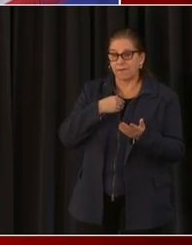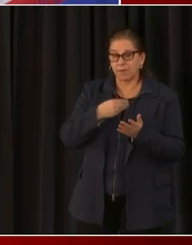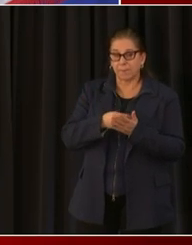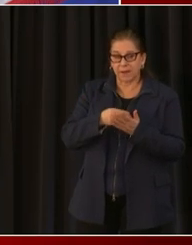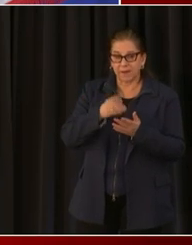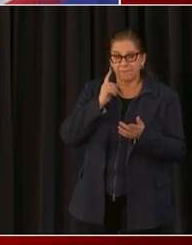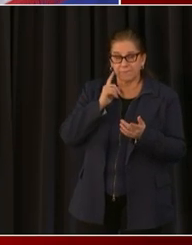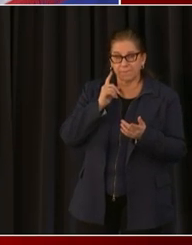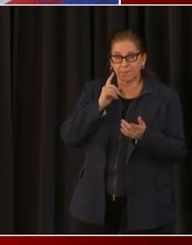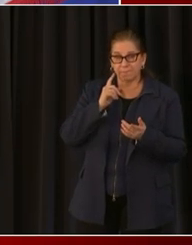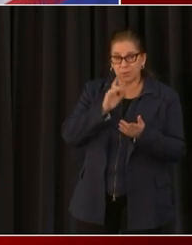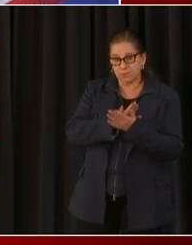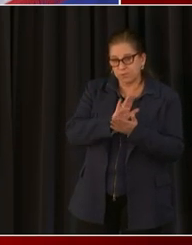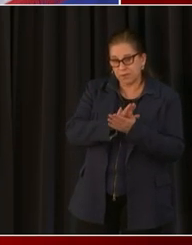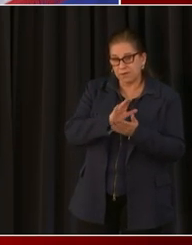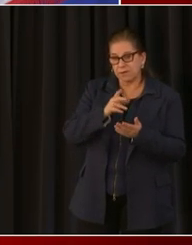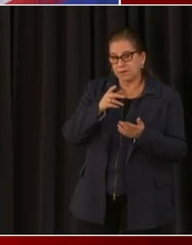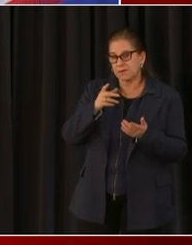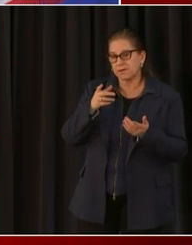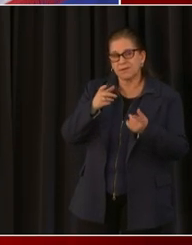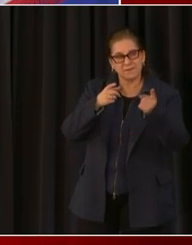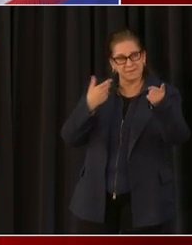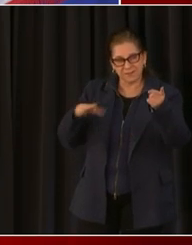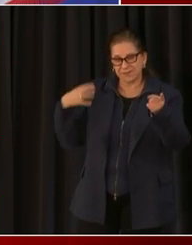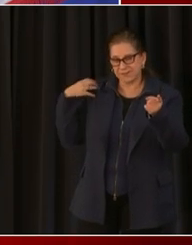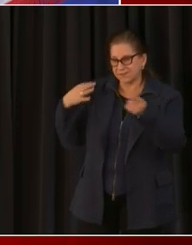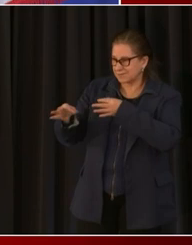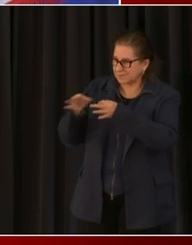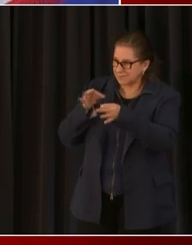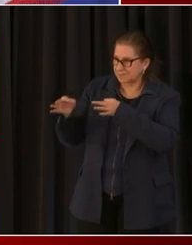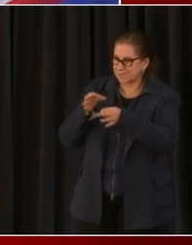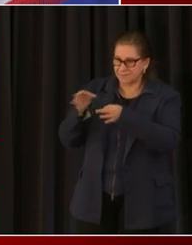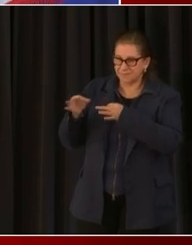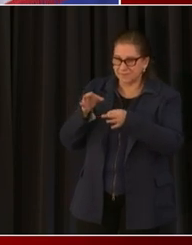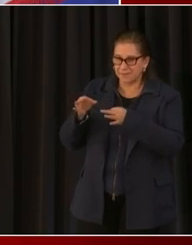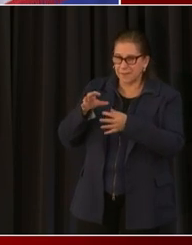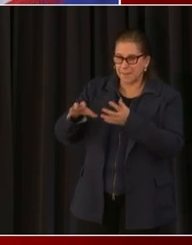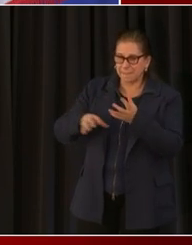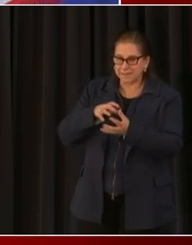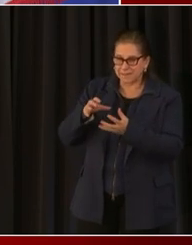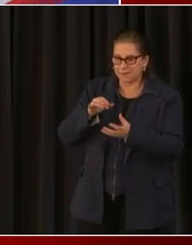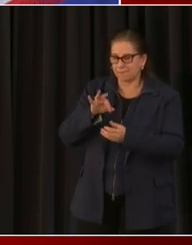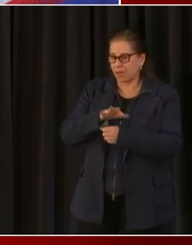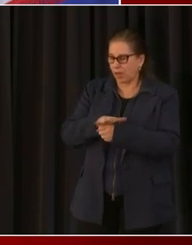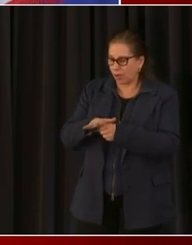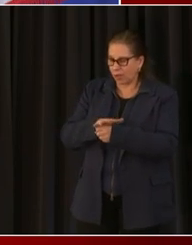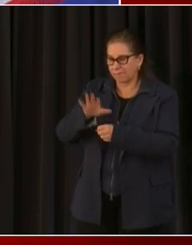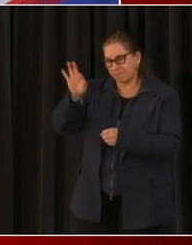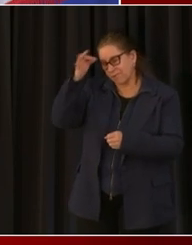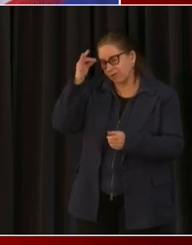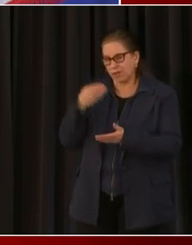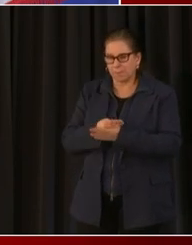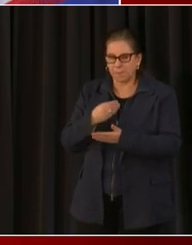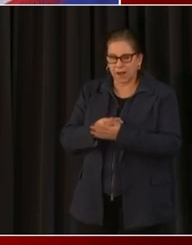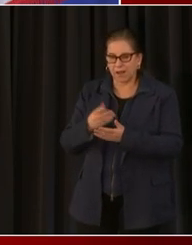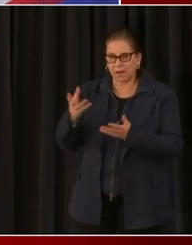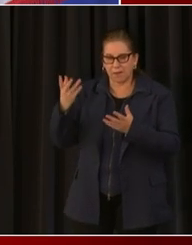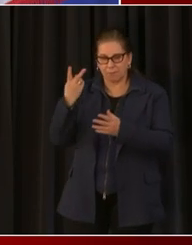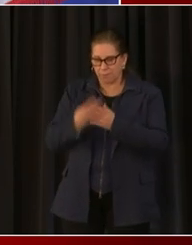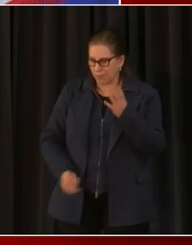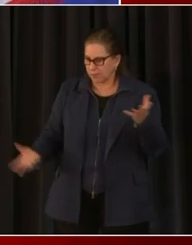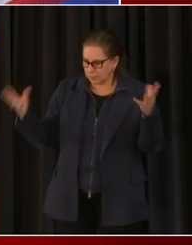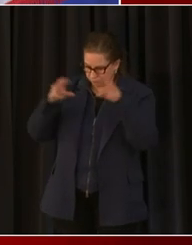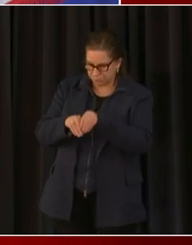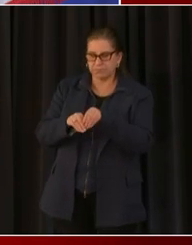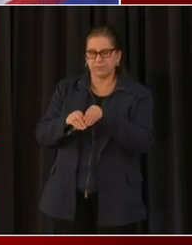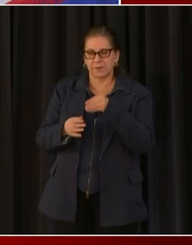to that. The chancellor has already laid out the mix of local and federal spending for the accelerated learning